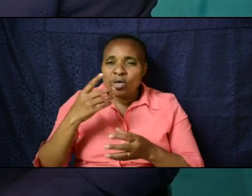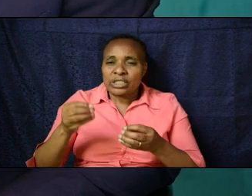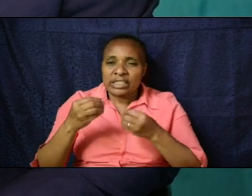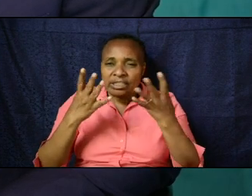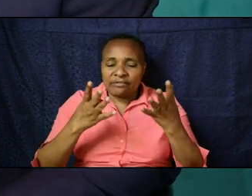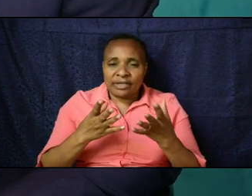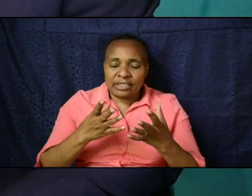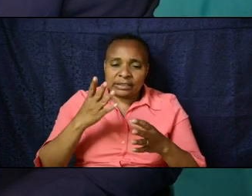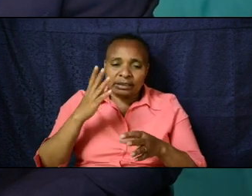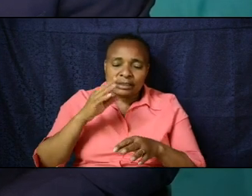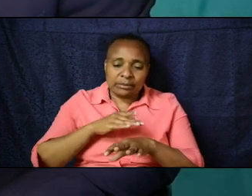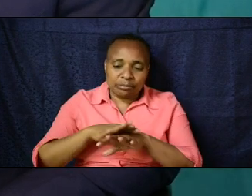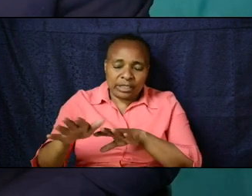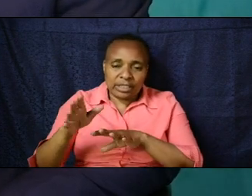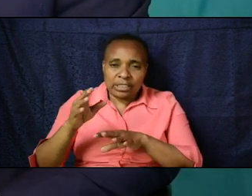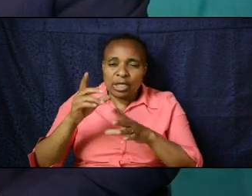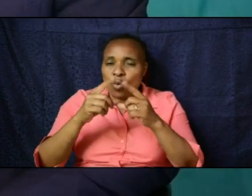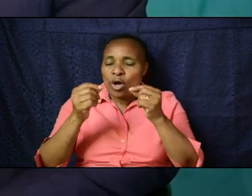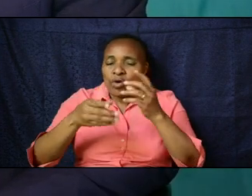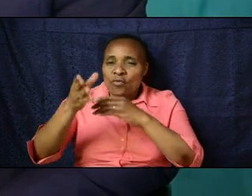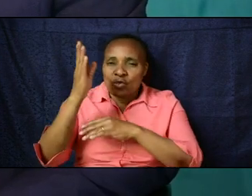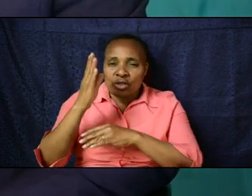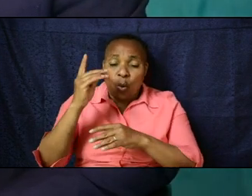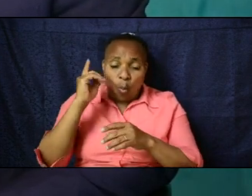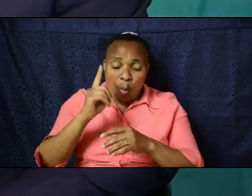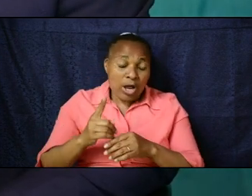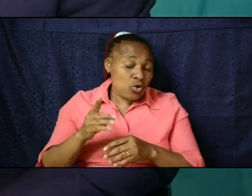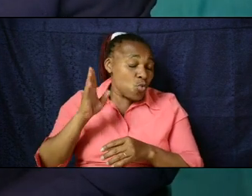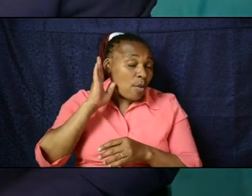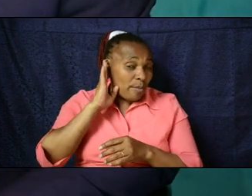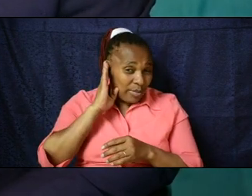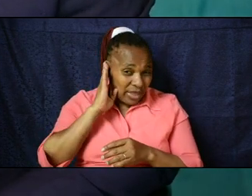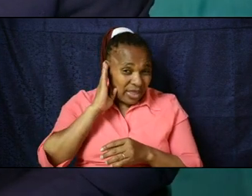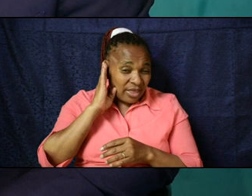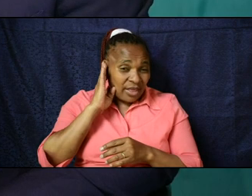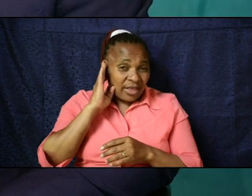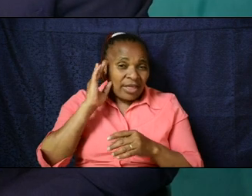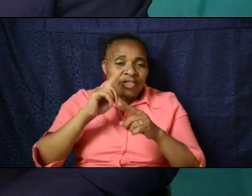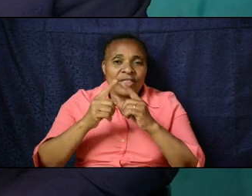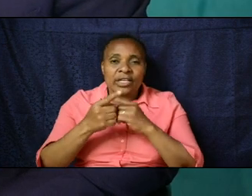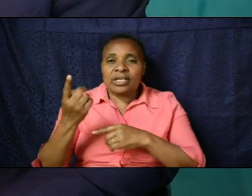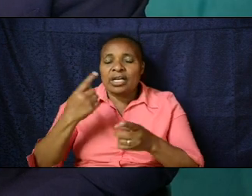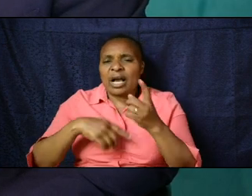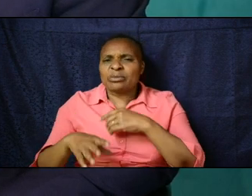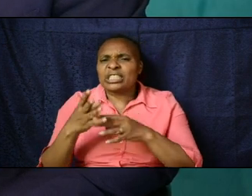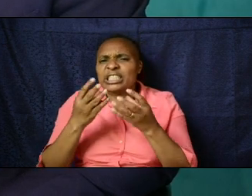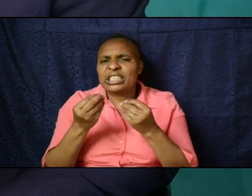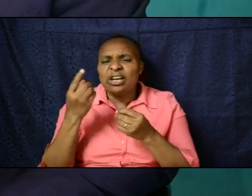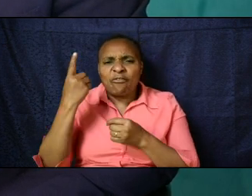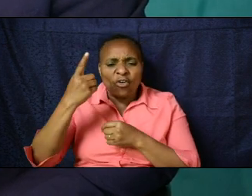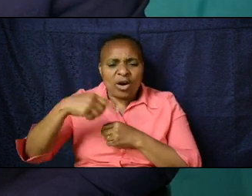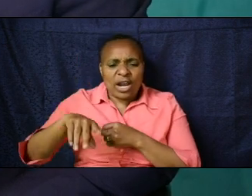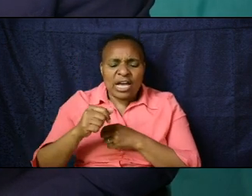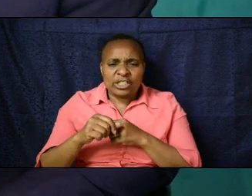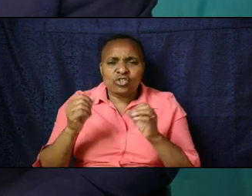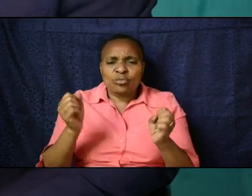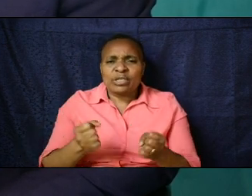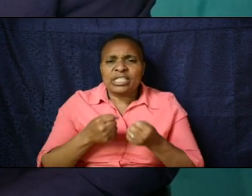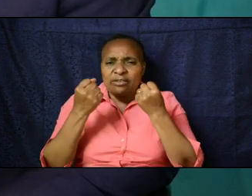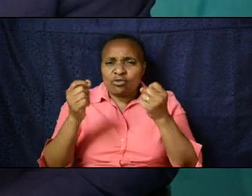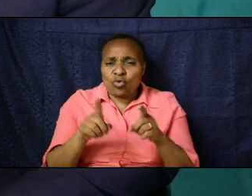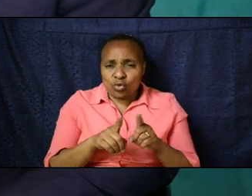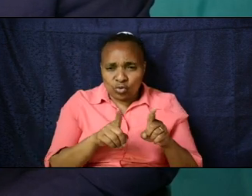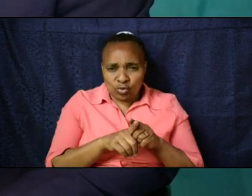chance to spread the word of God. So once we obey whatever he tells us, then it comes easier for us to be saved